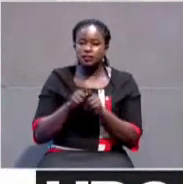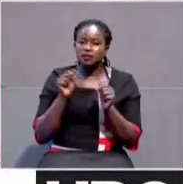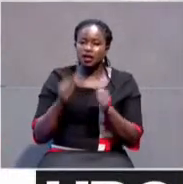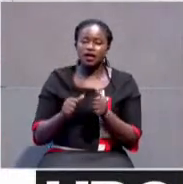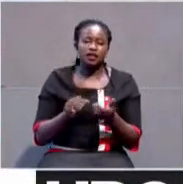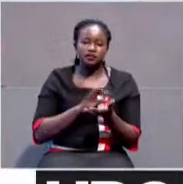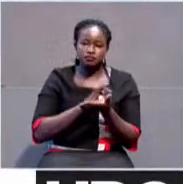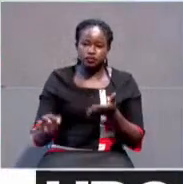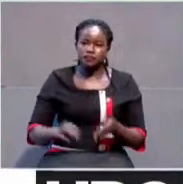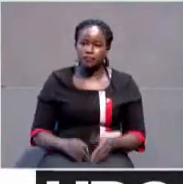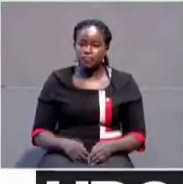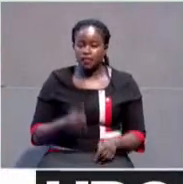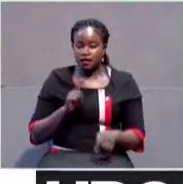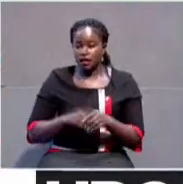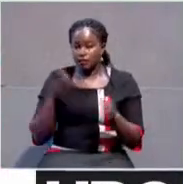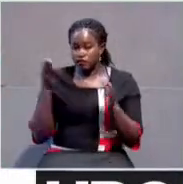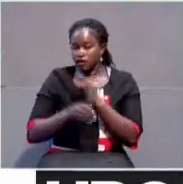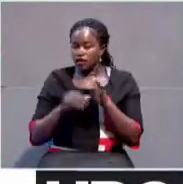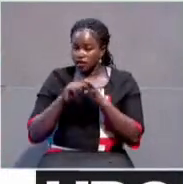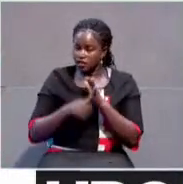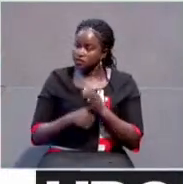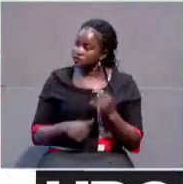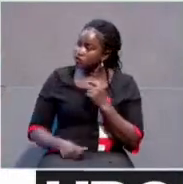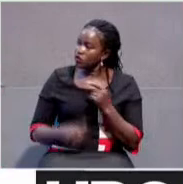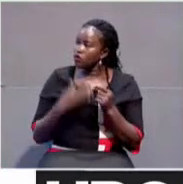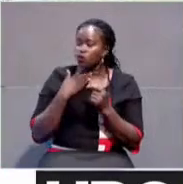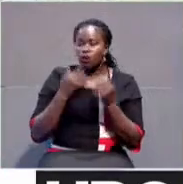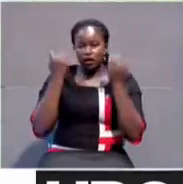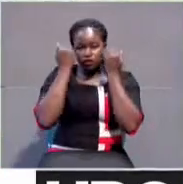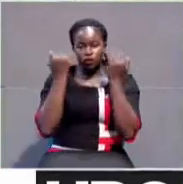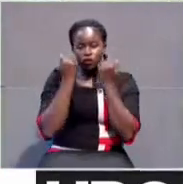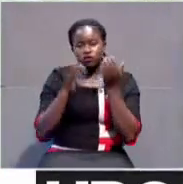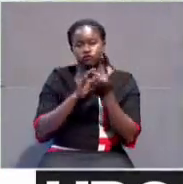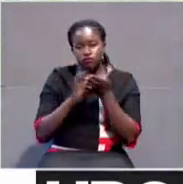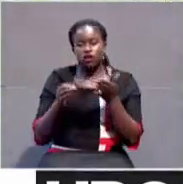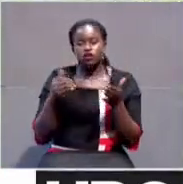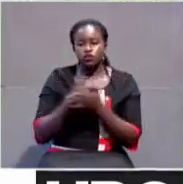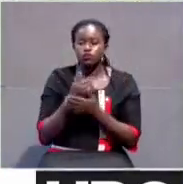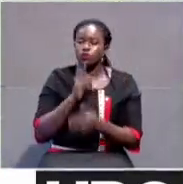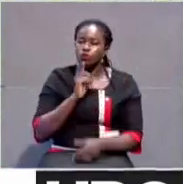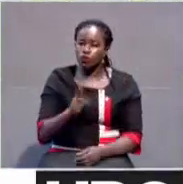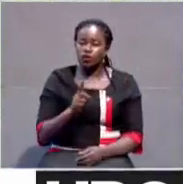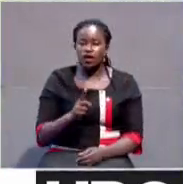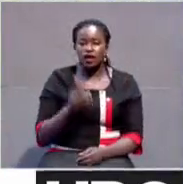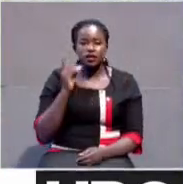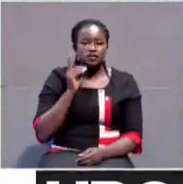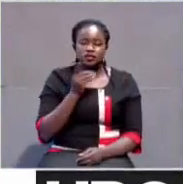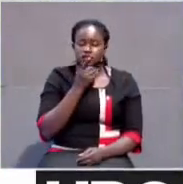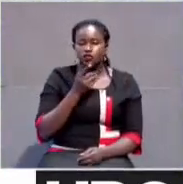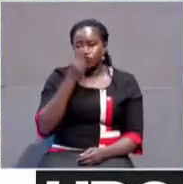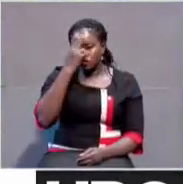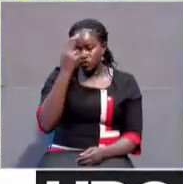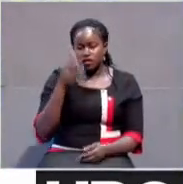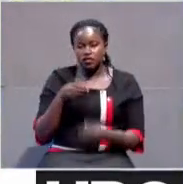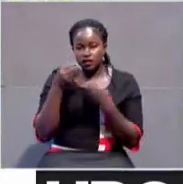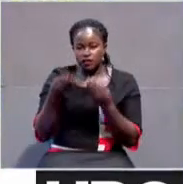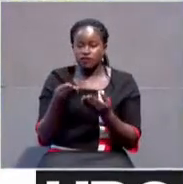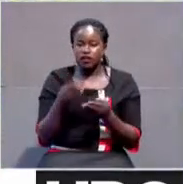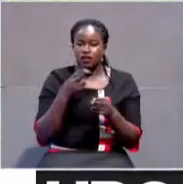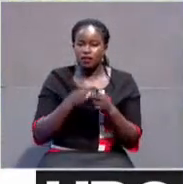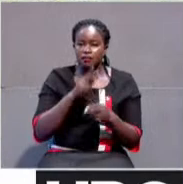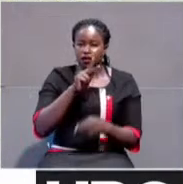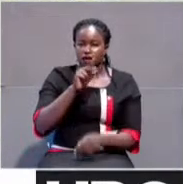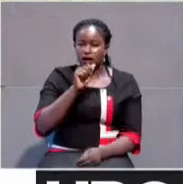filing this case, Judith Nalukwago wants court to quash the new directives issued by the Dean of Students, Winfred